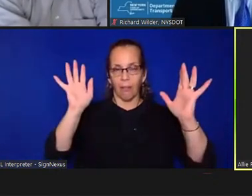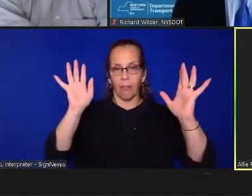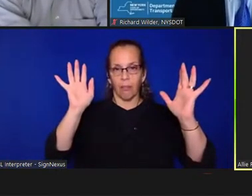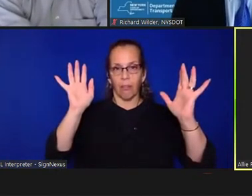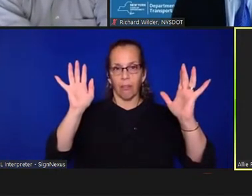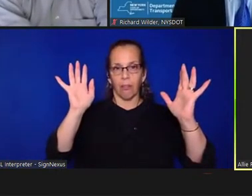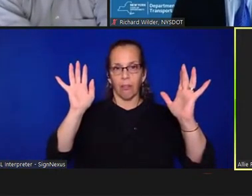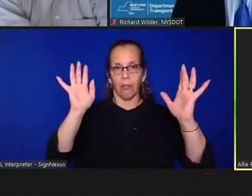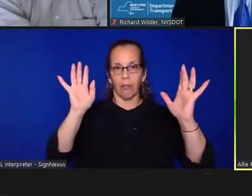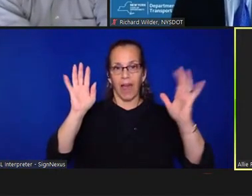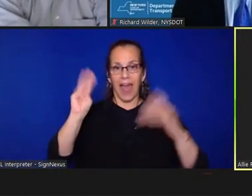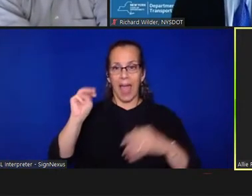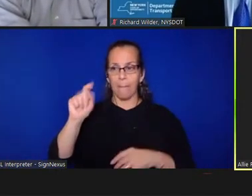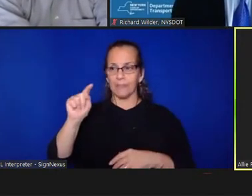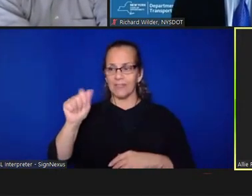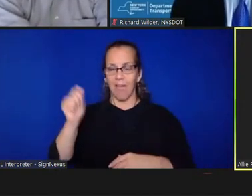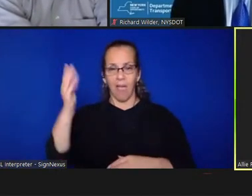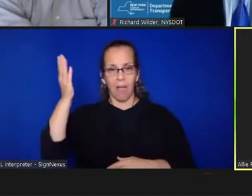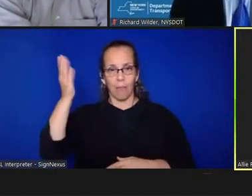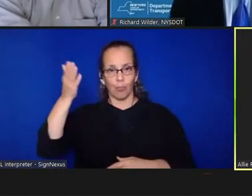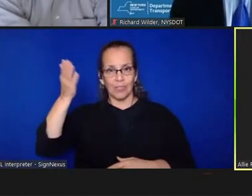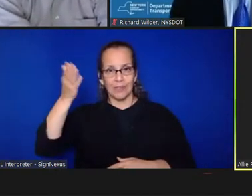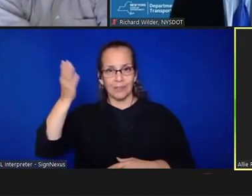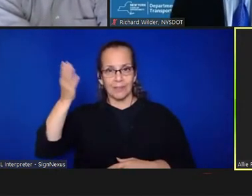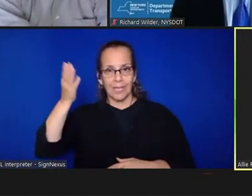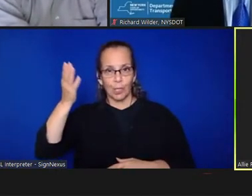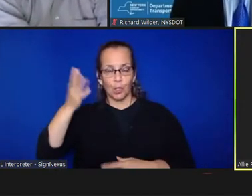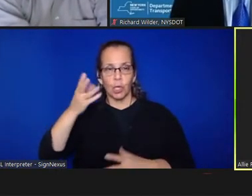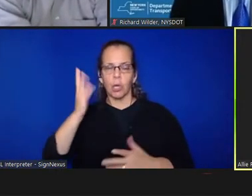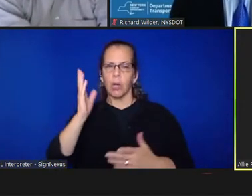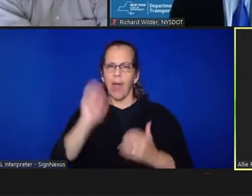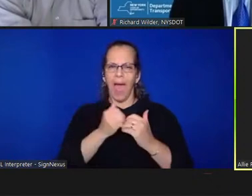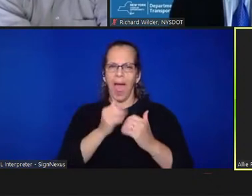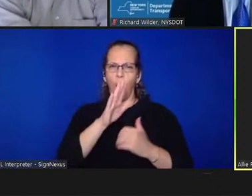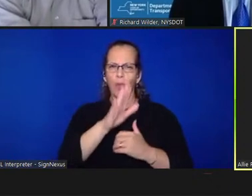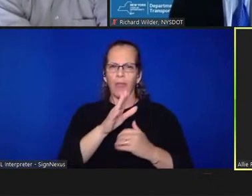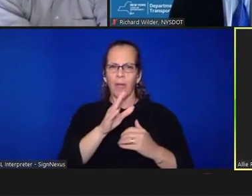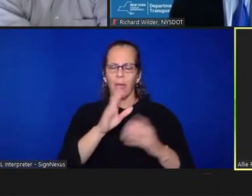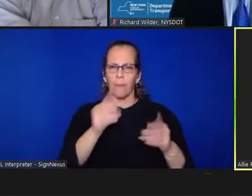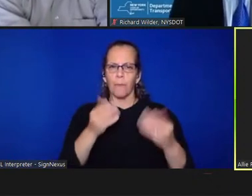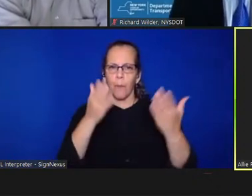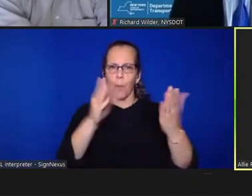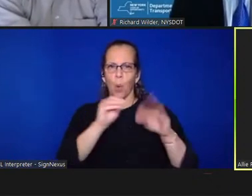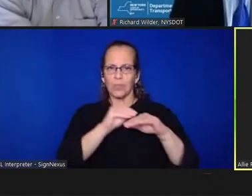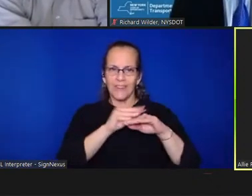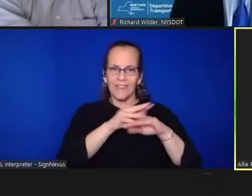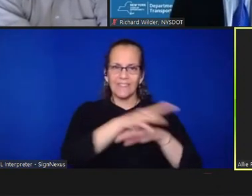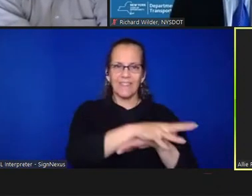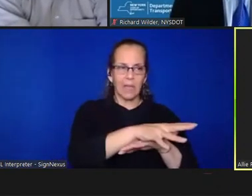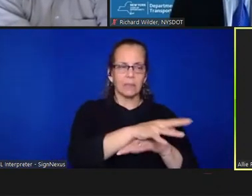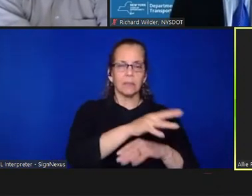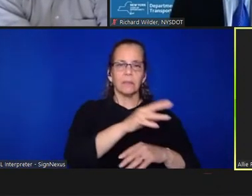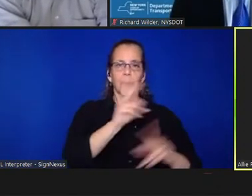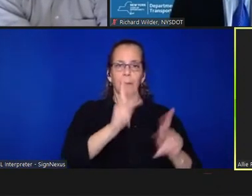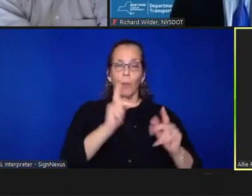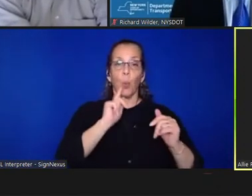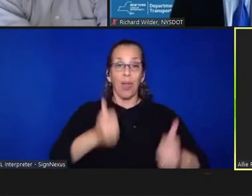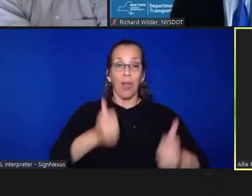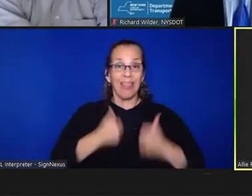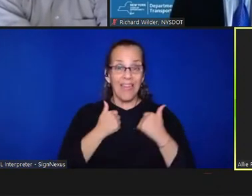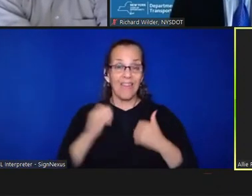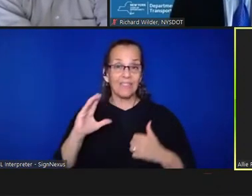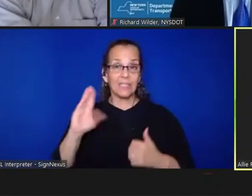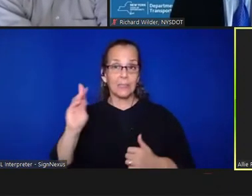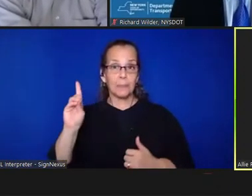presentation on how congestion pricing will affect residents who live in the central business district I like to share how congestion